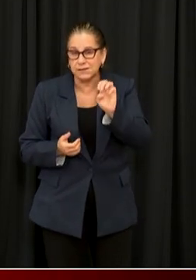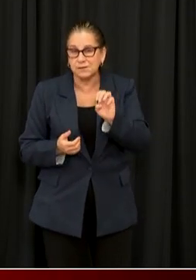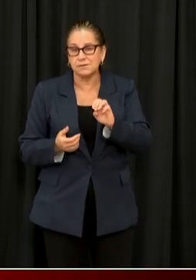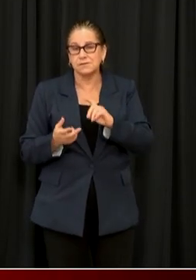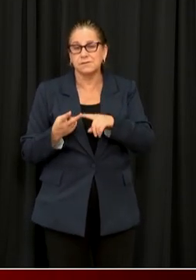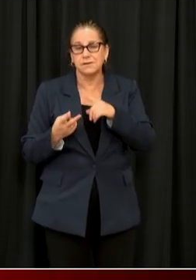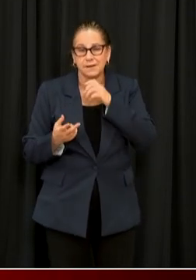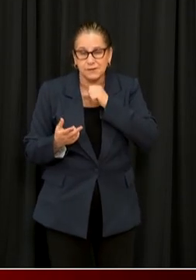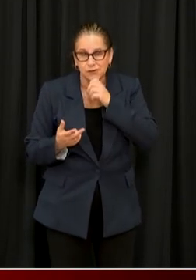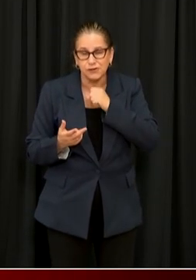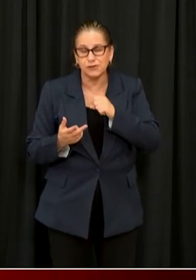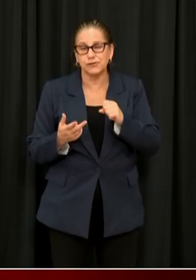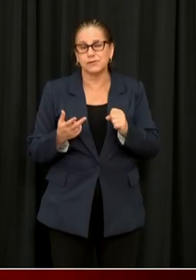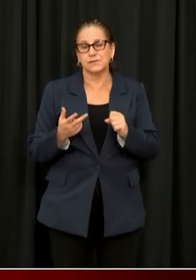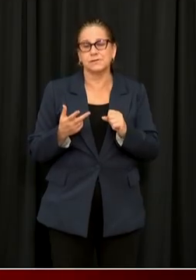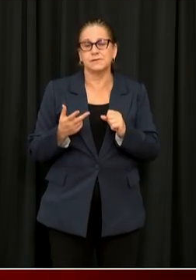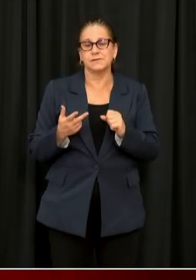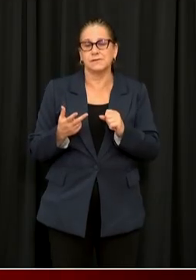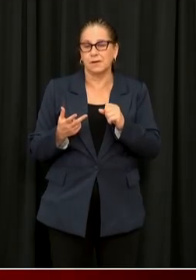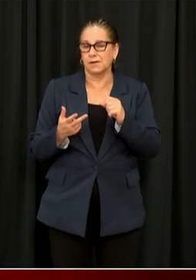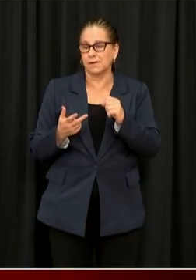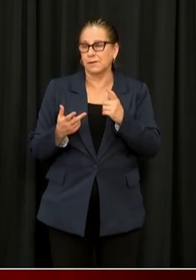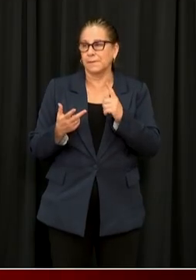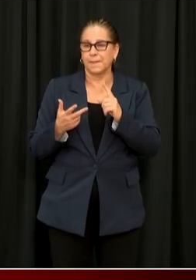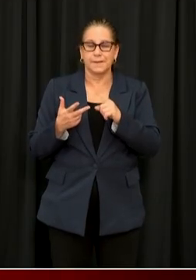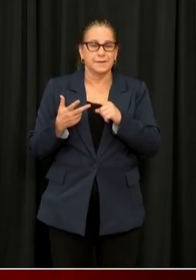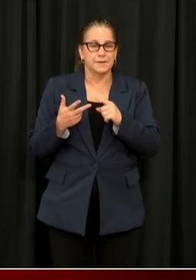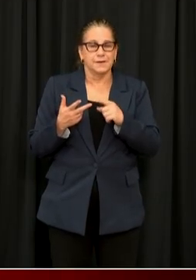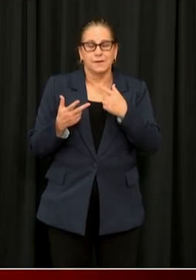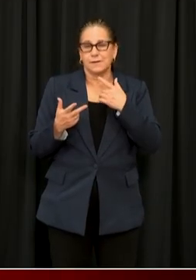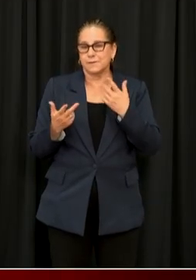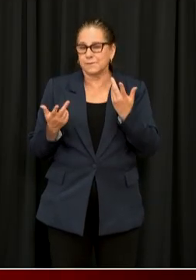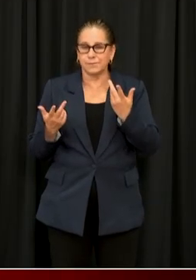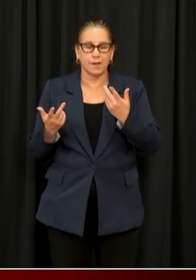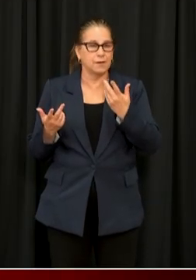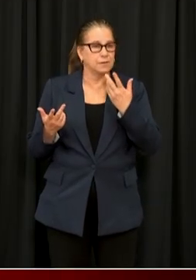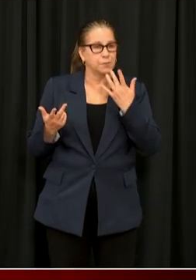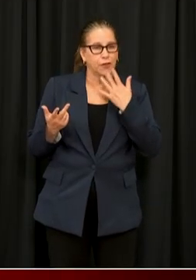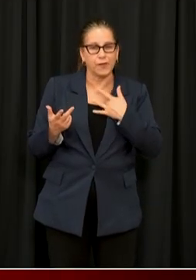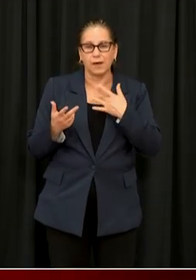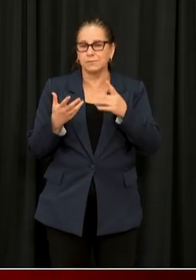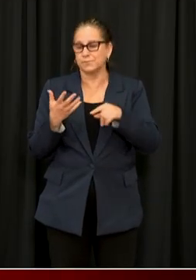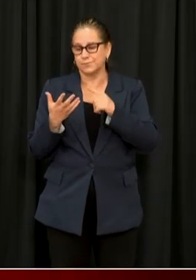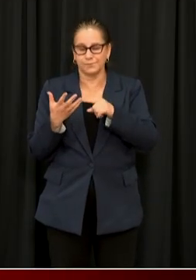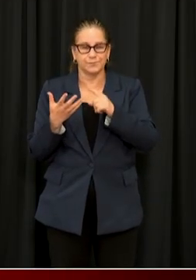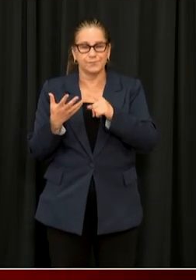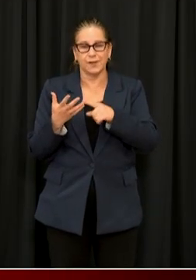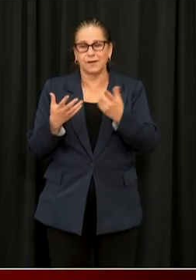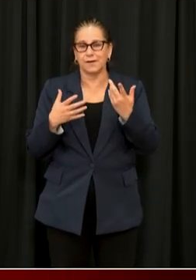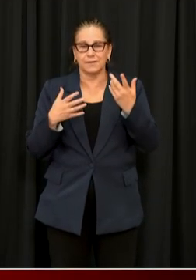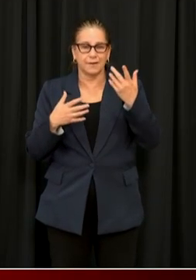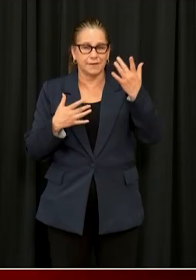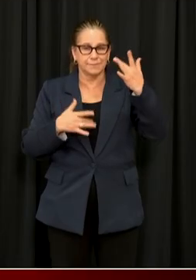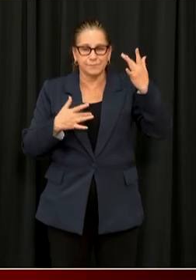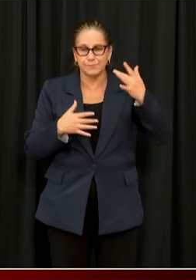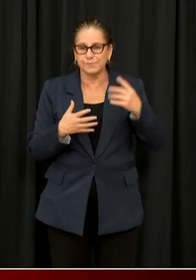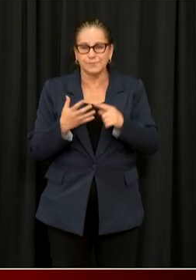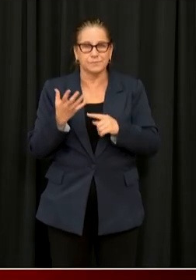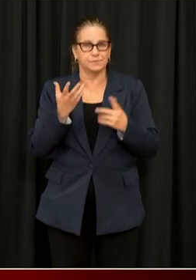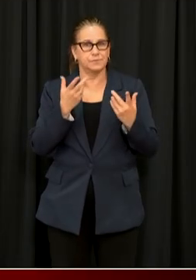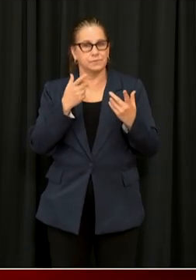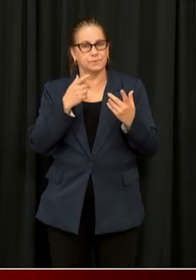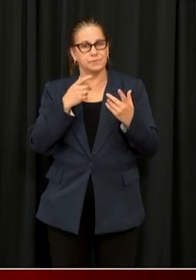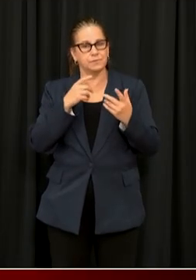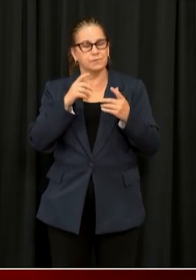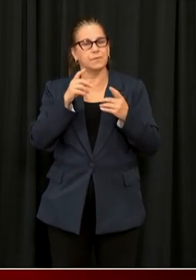also like to confirm age or date of birth as it may have been documented by the original tester or healthcare provider.